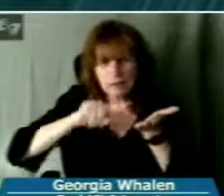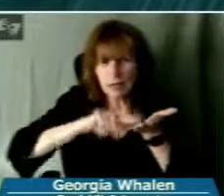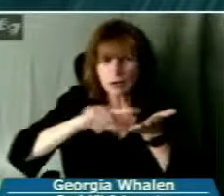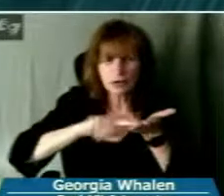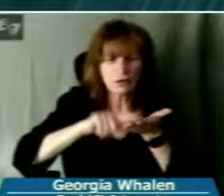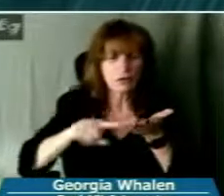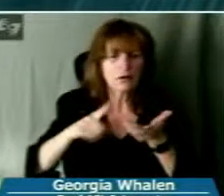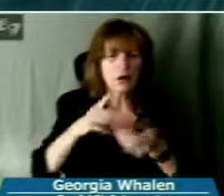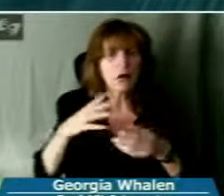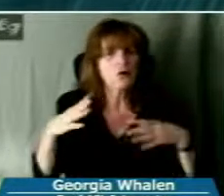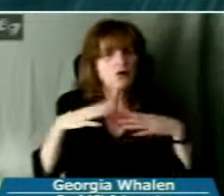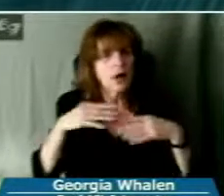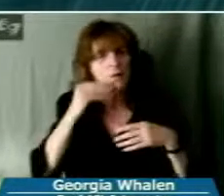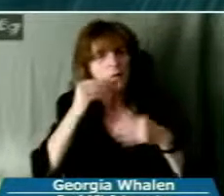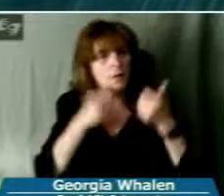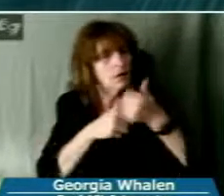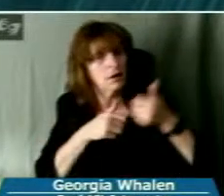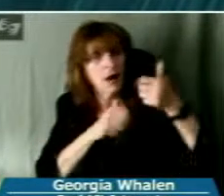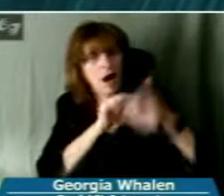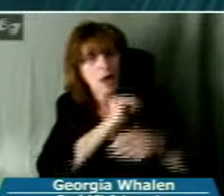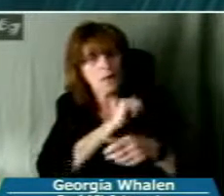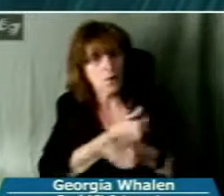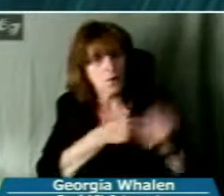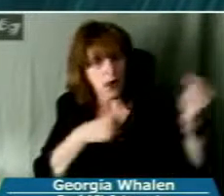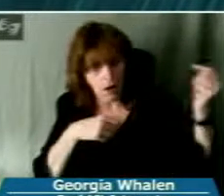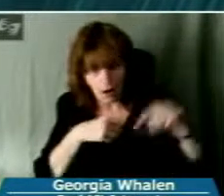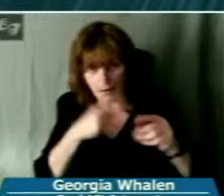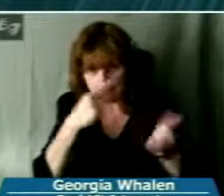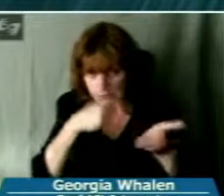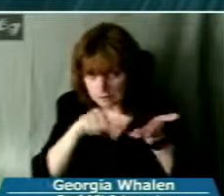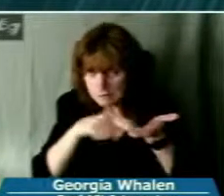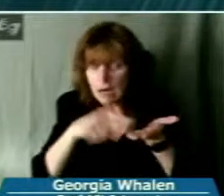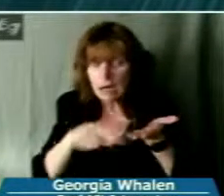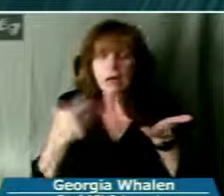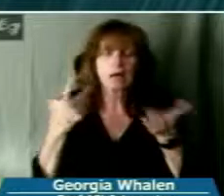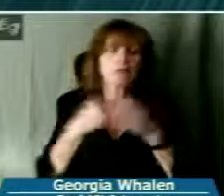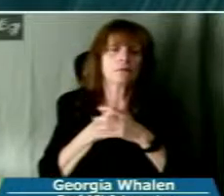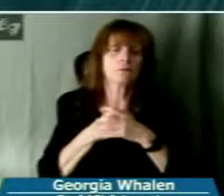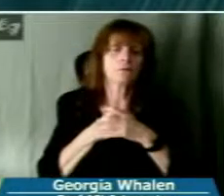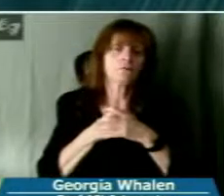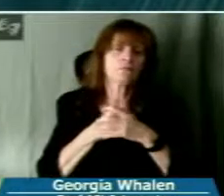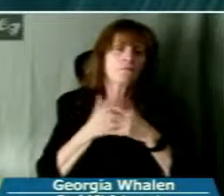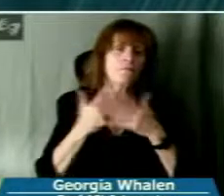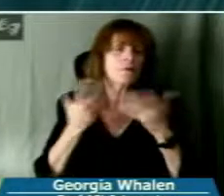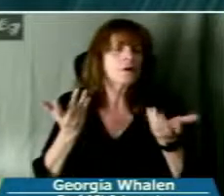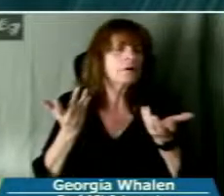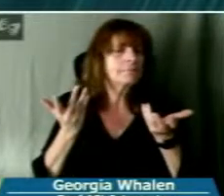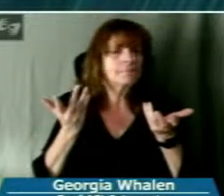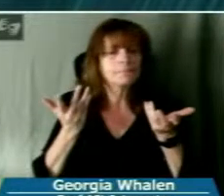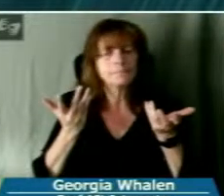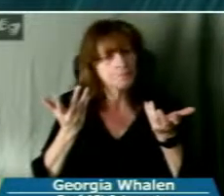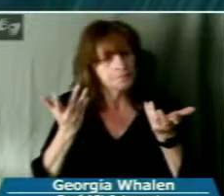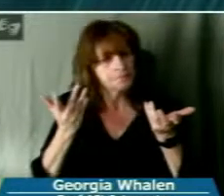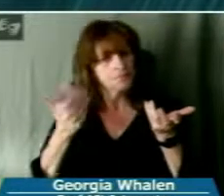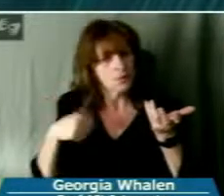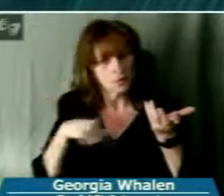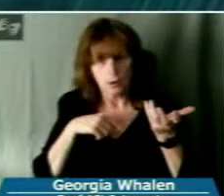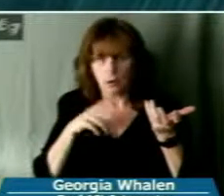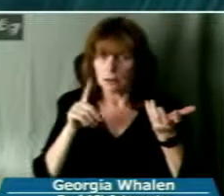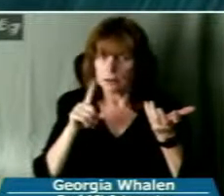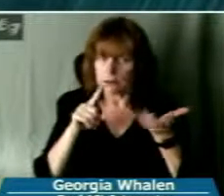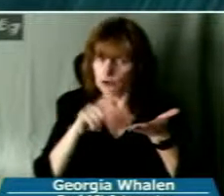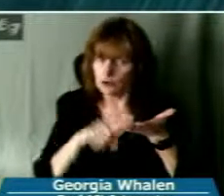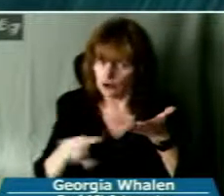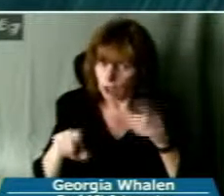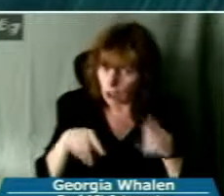their inspections on whenever they thought they should be done. But checking in, we started to do a regular check-in with facilities to